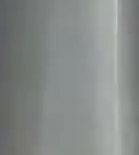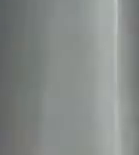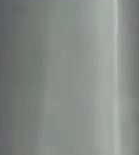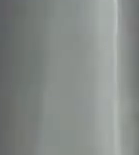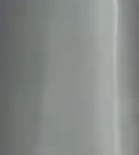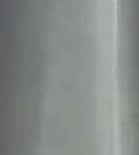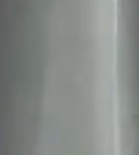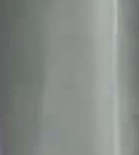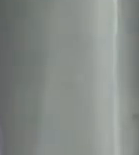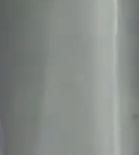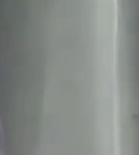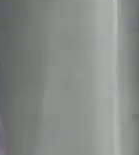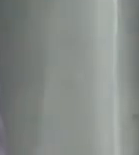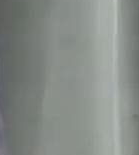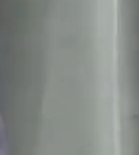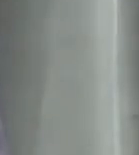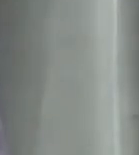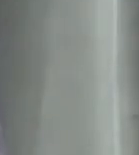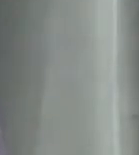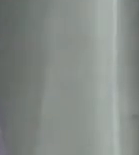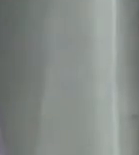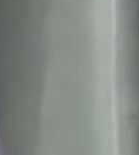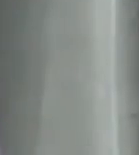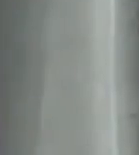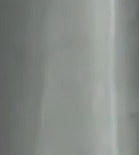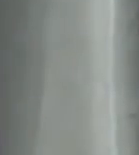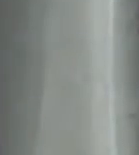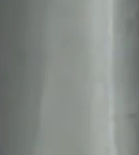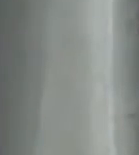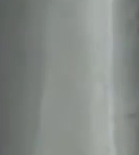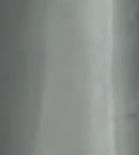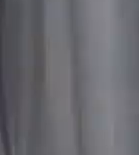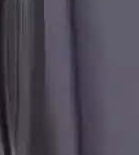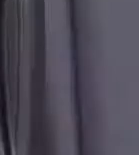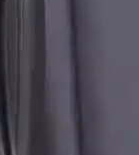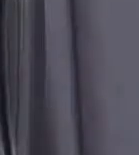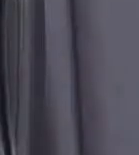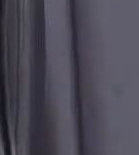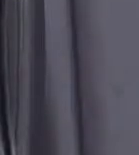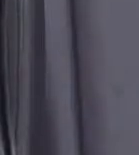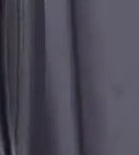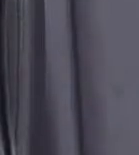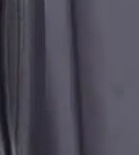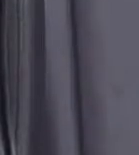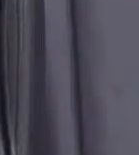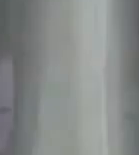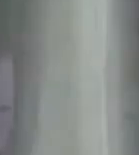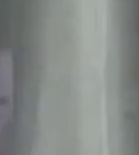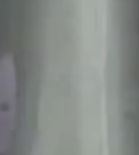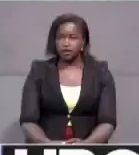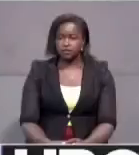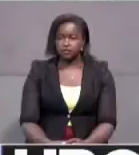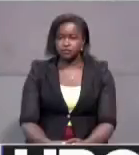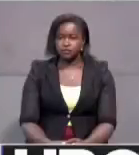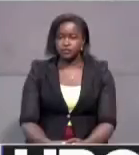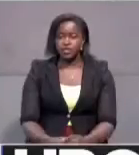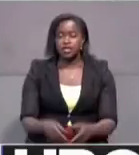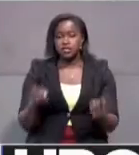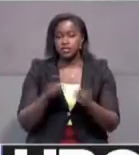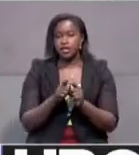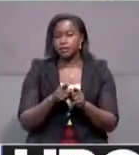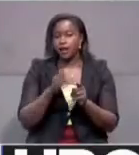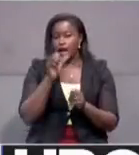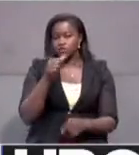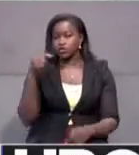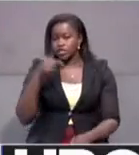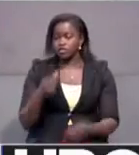To Parliament and government and the Attorney General. So the Attorney General is there. He can give his opinion. I